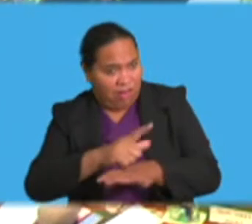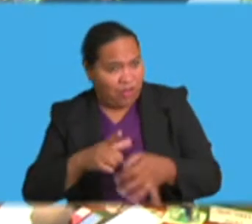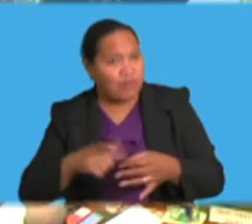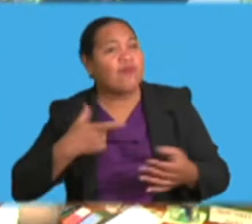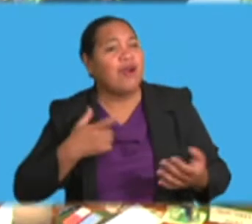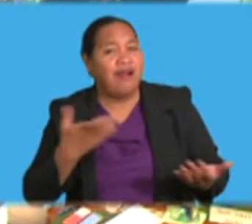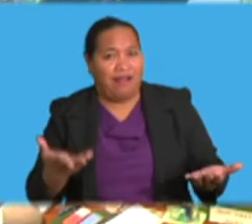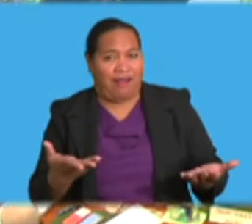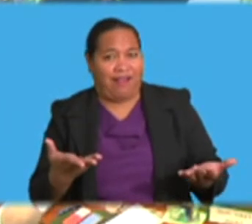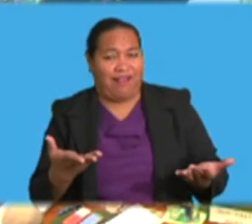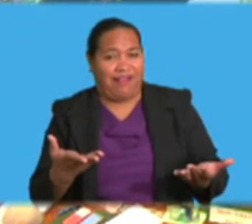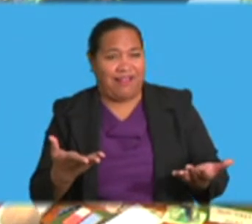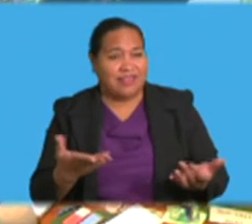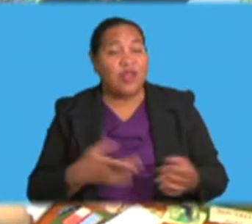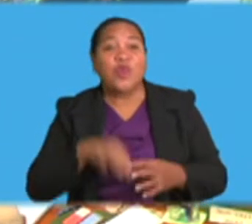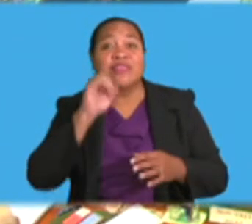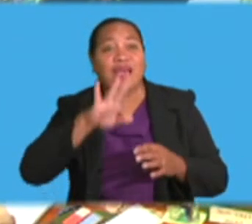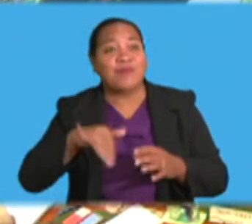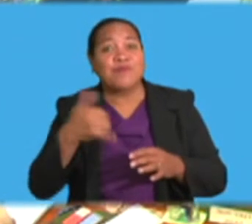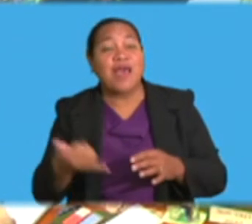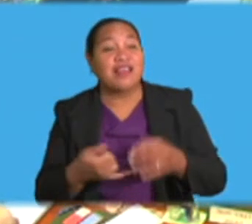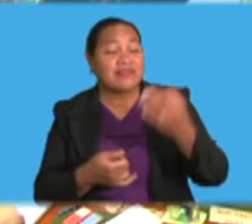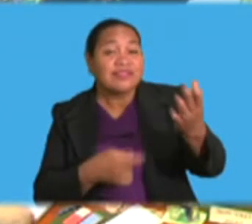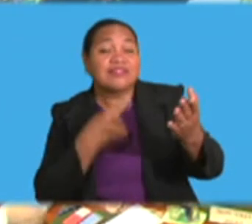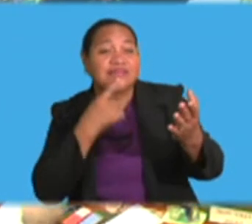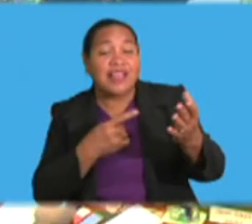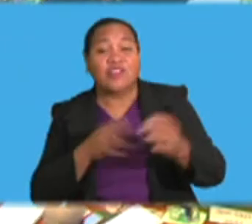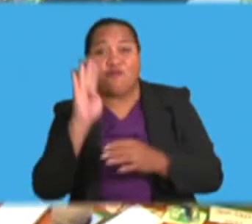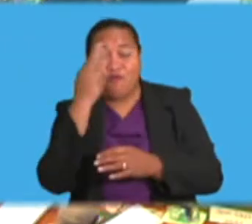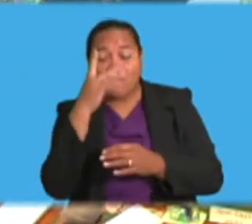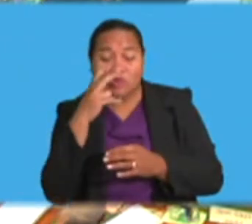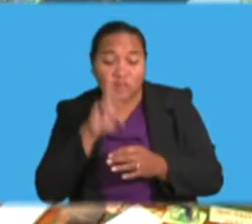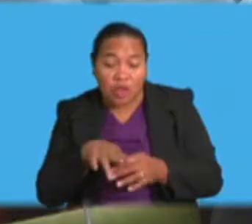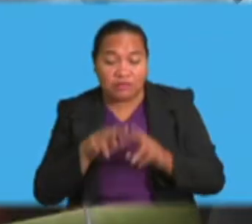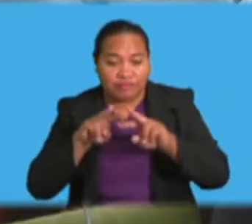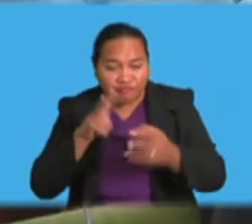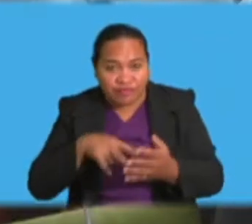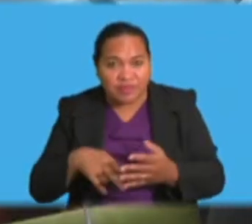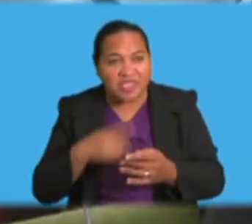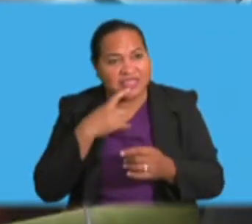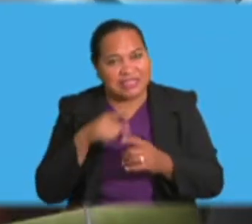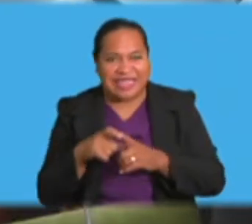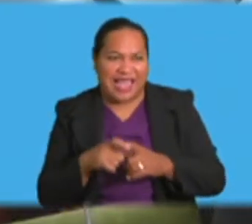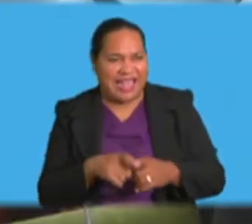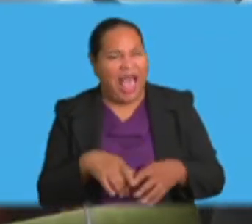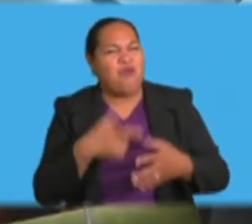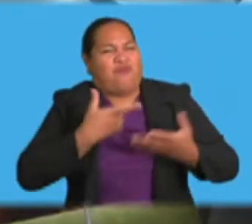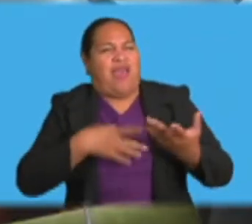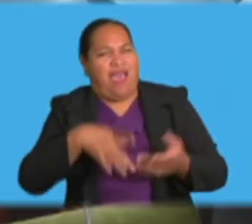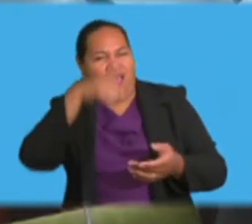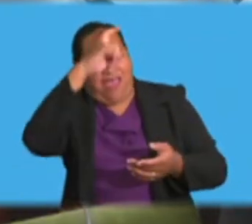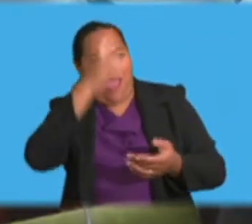million. On the 10th of May, Honourable Nawaikula put up on his Facebook page that it was difficult to work out how the $7